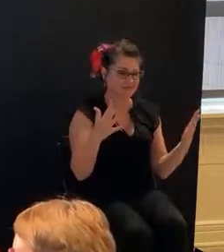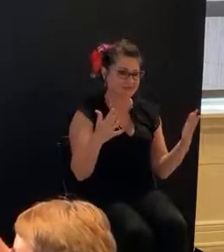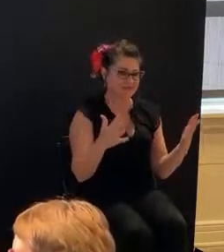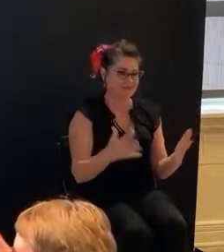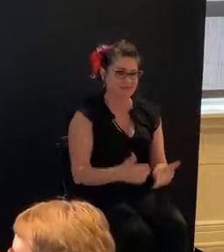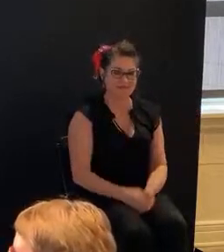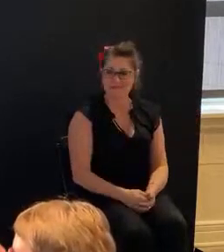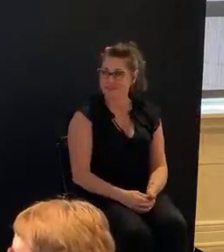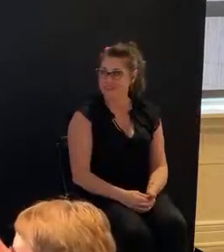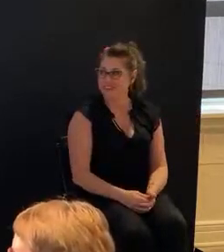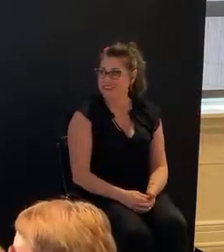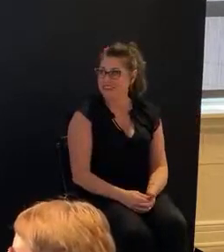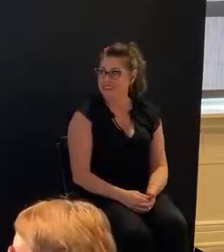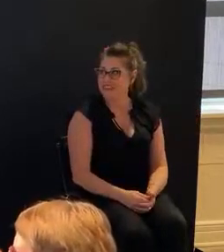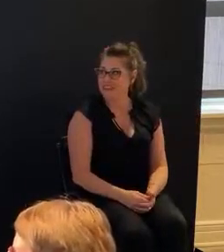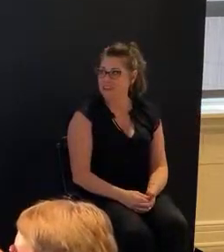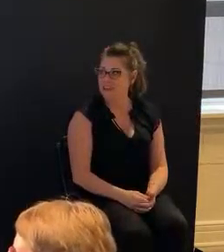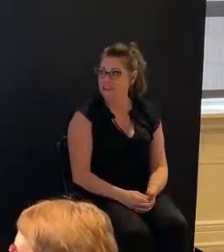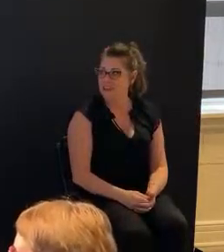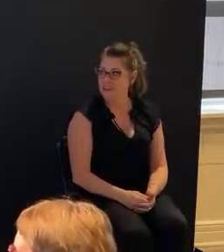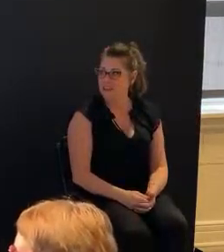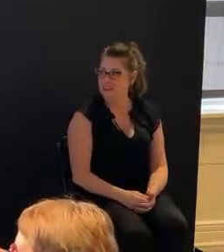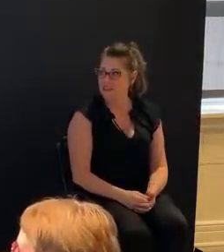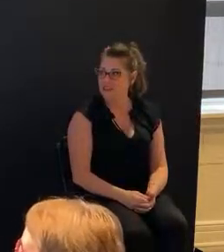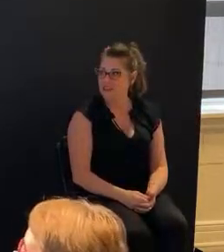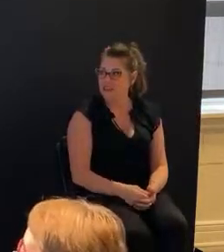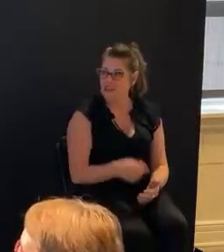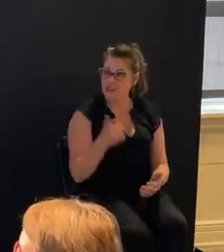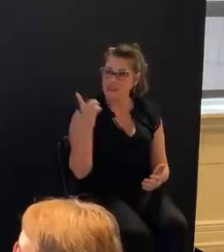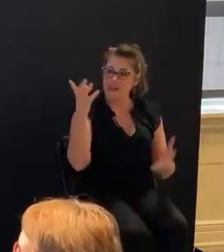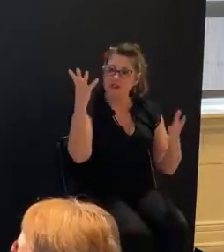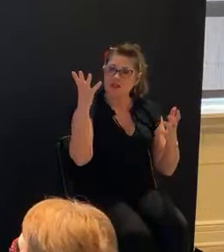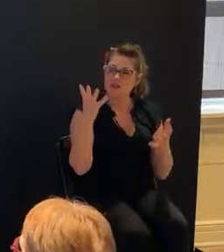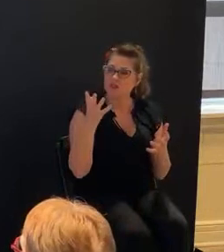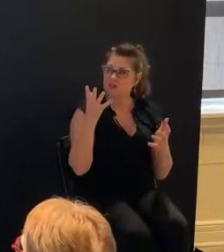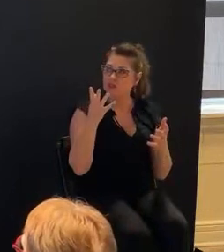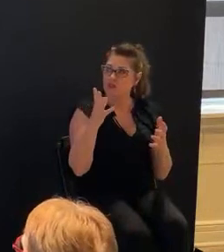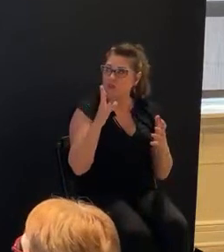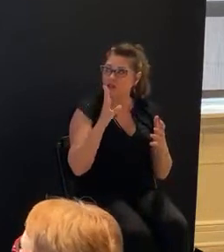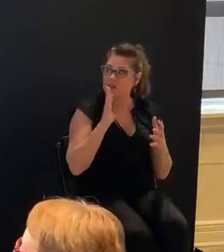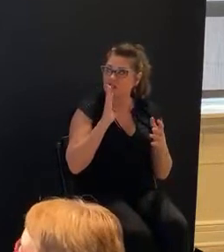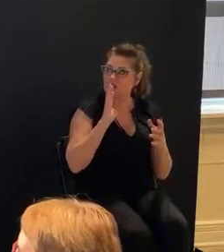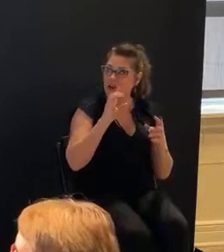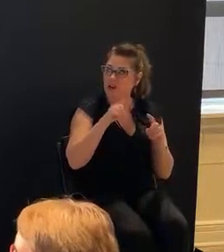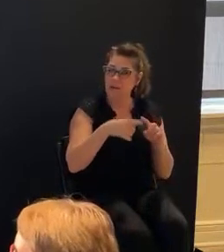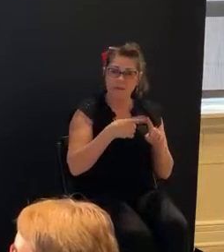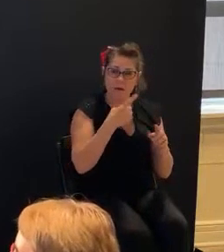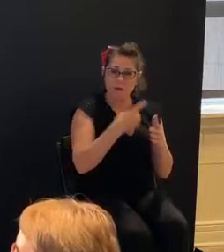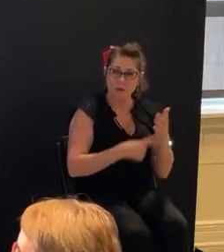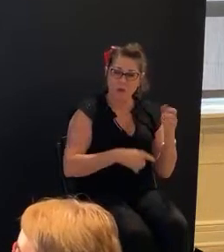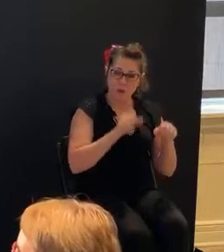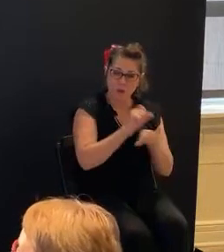And I guess, sorry, one more thing. If you want to shout out what you're working on now.